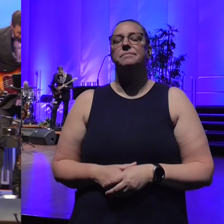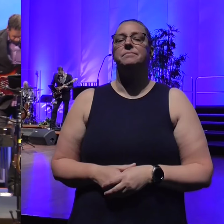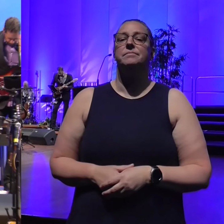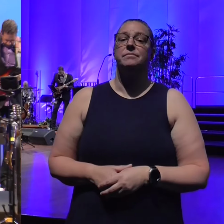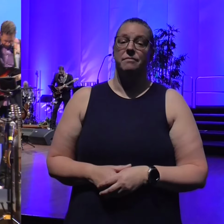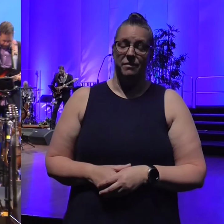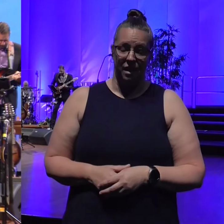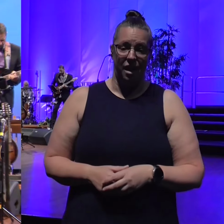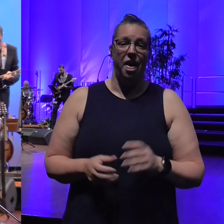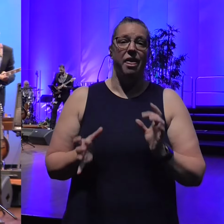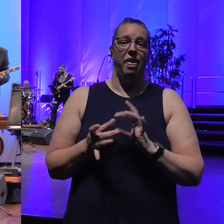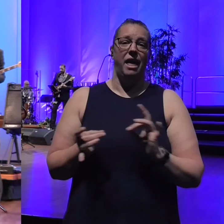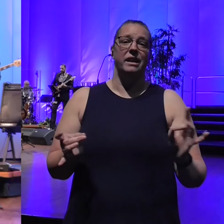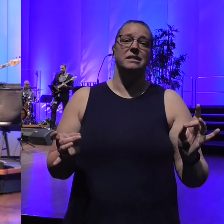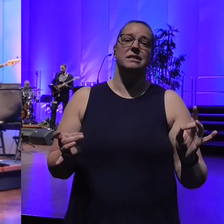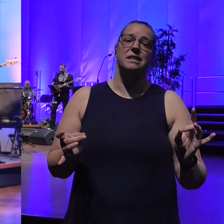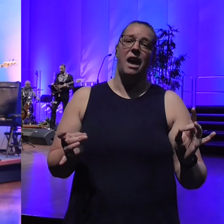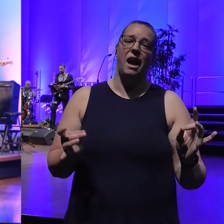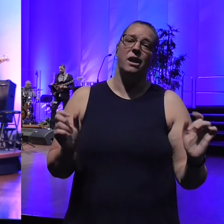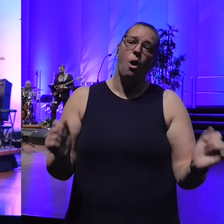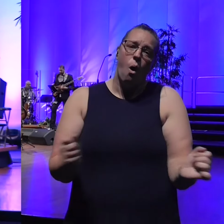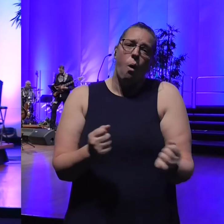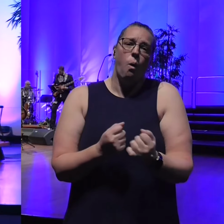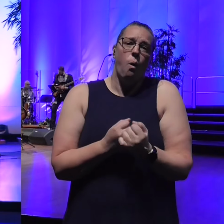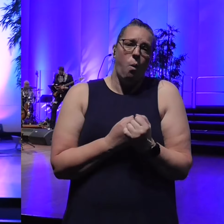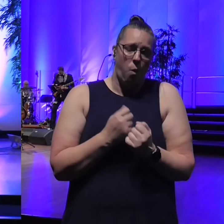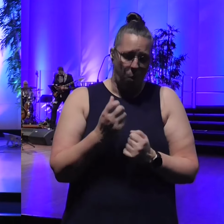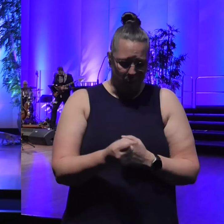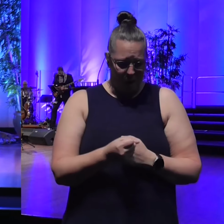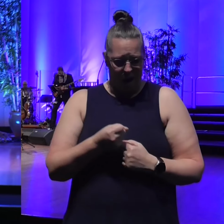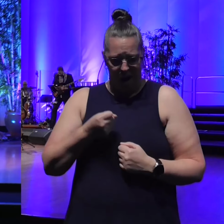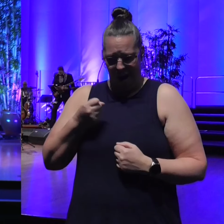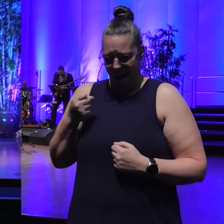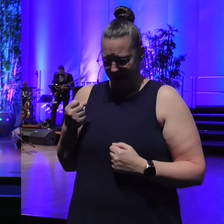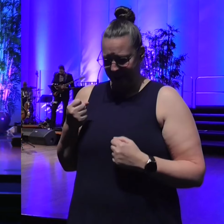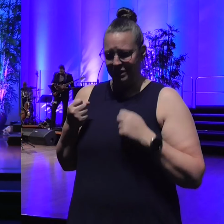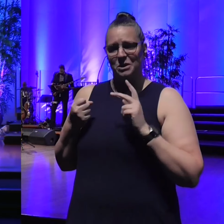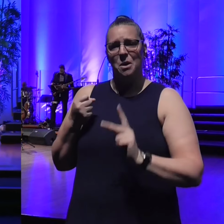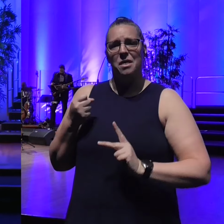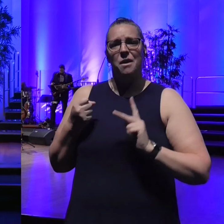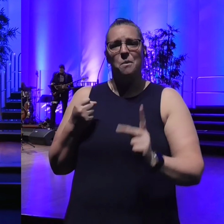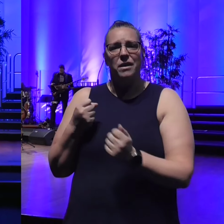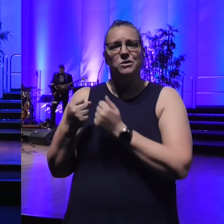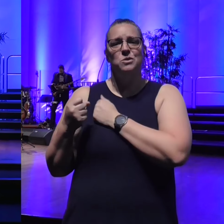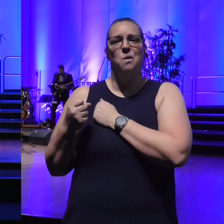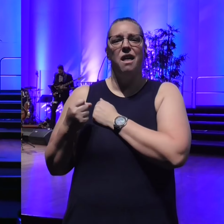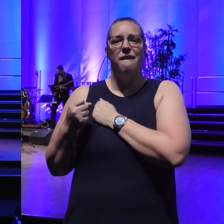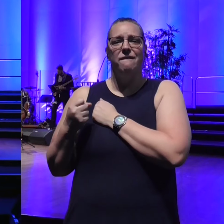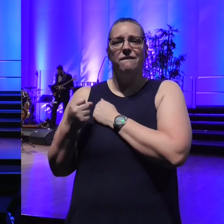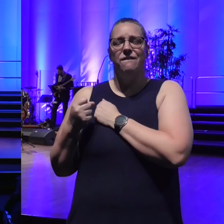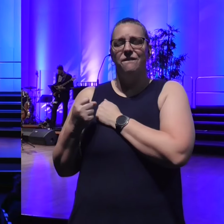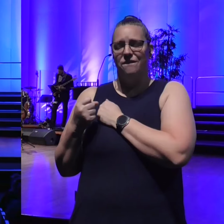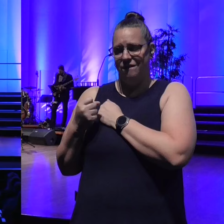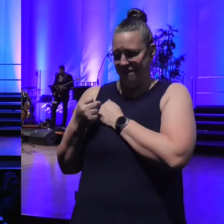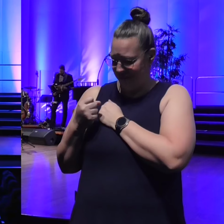They say, hold on to the ones you love.